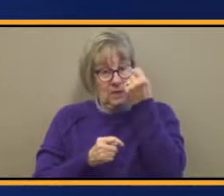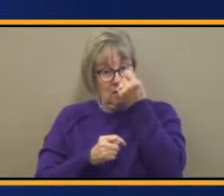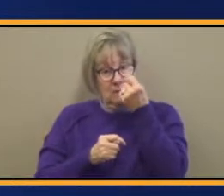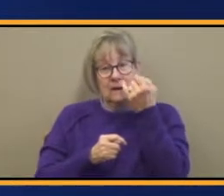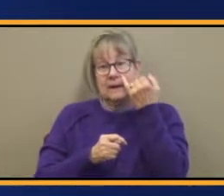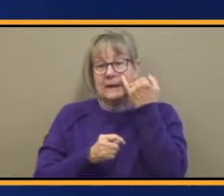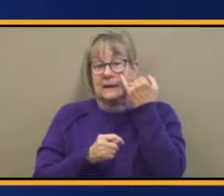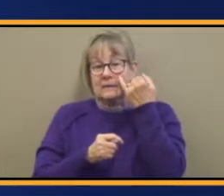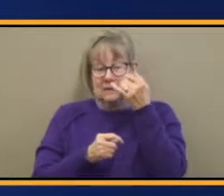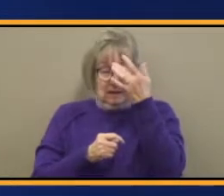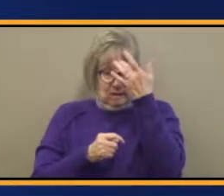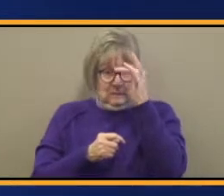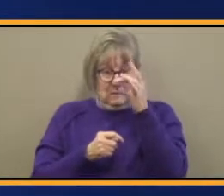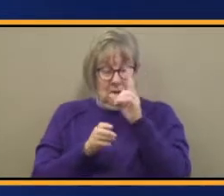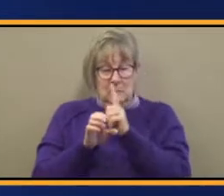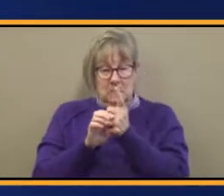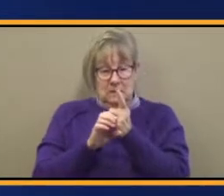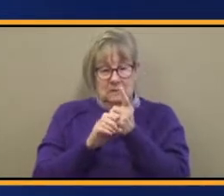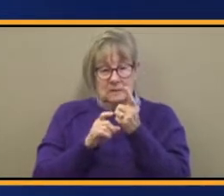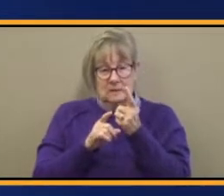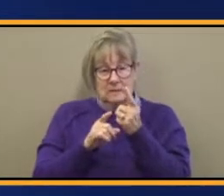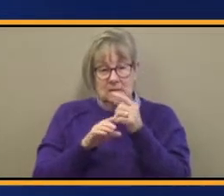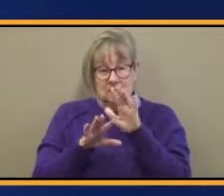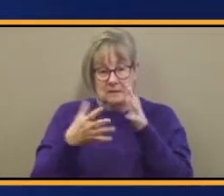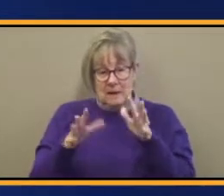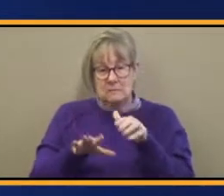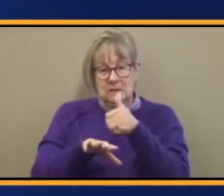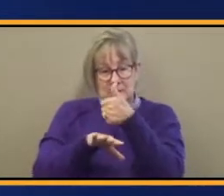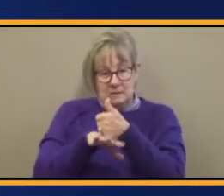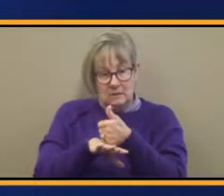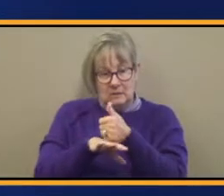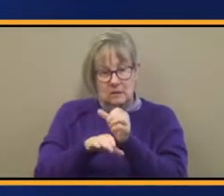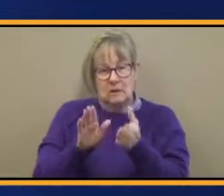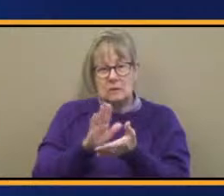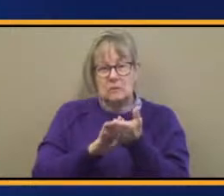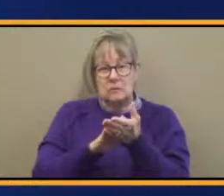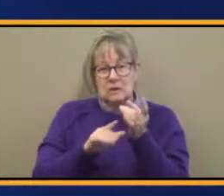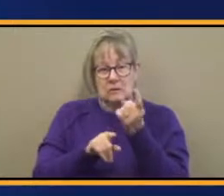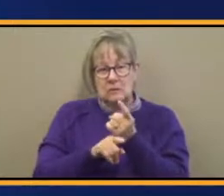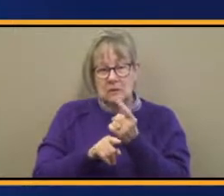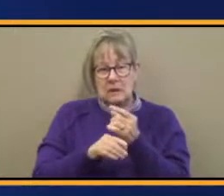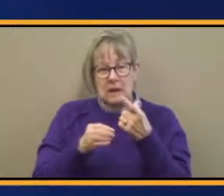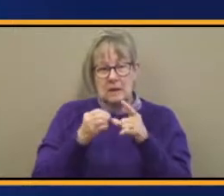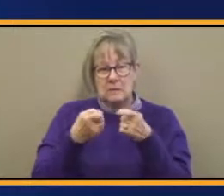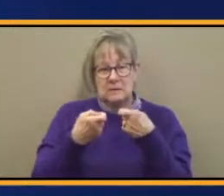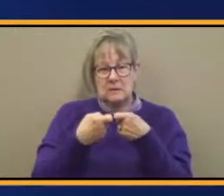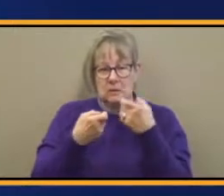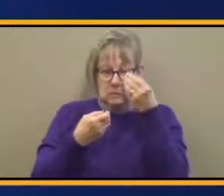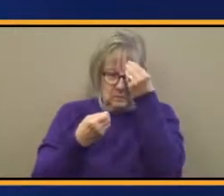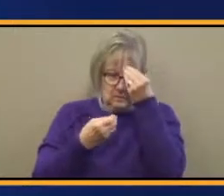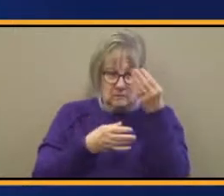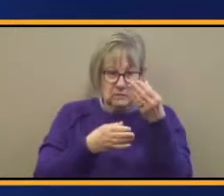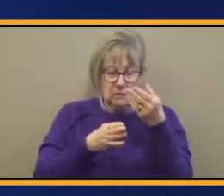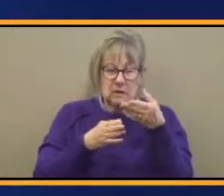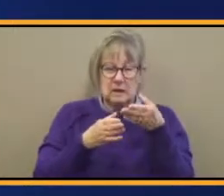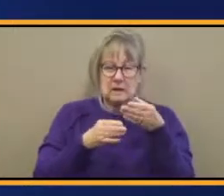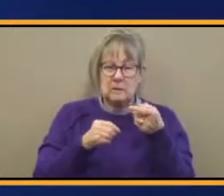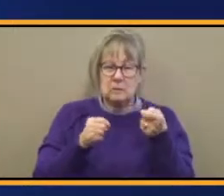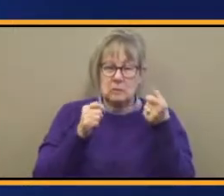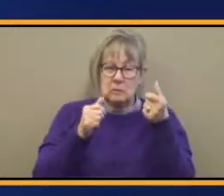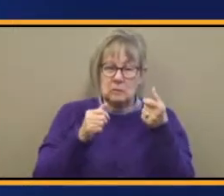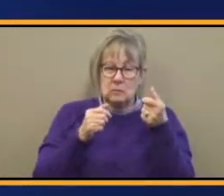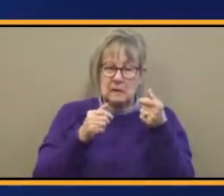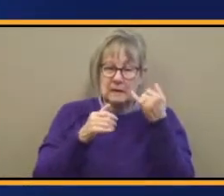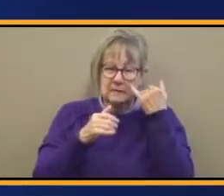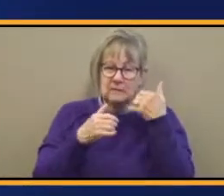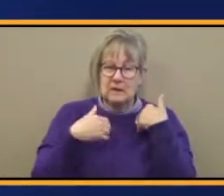in theory, if the smart meters had been installed and they were working correctly, you would have been, El Paso Electric would have been notified in a timely manner. Hey, we have an outage in